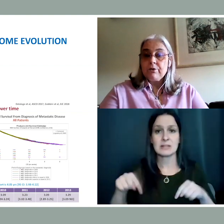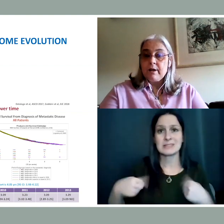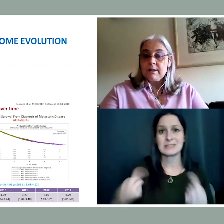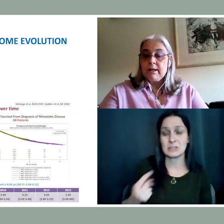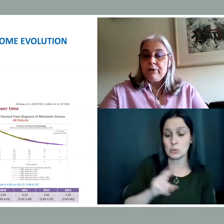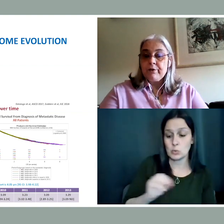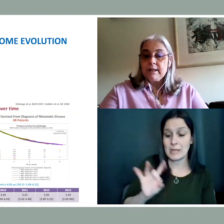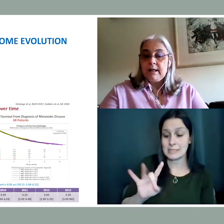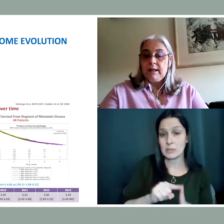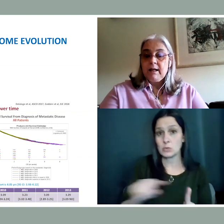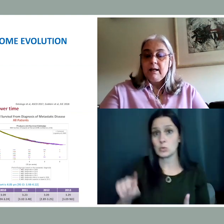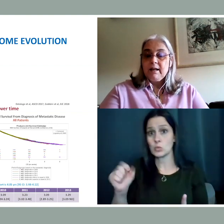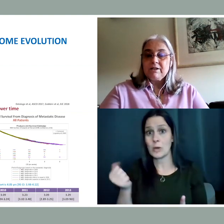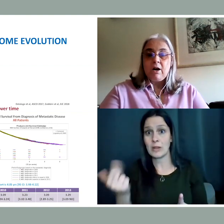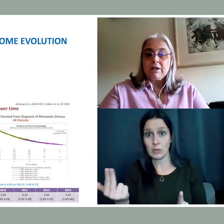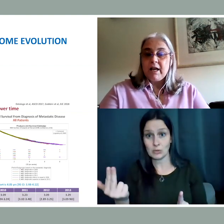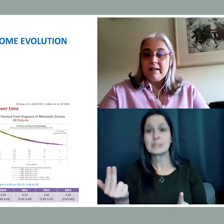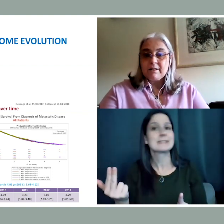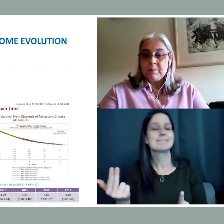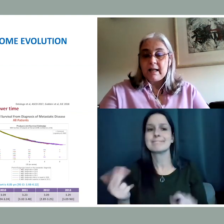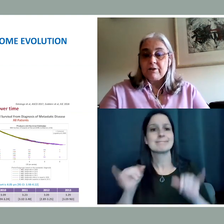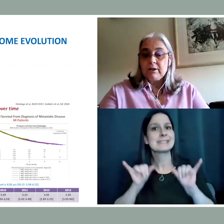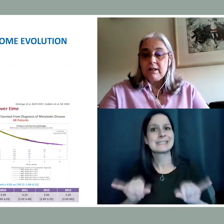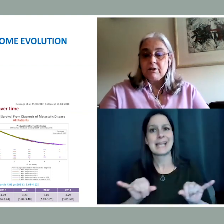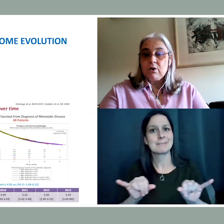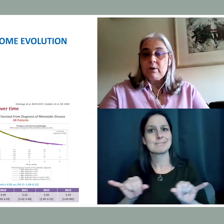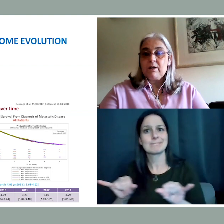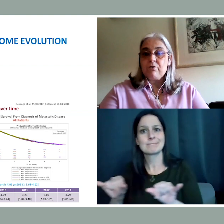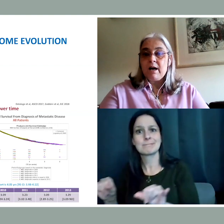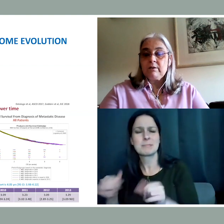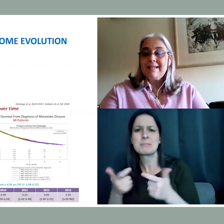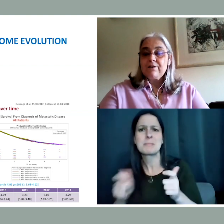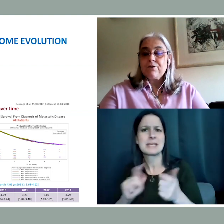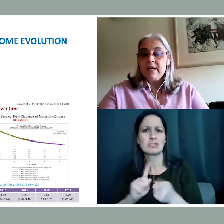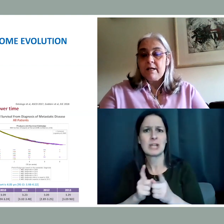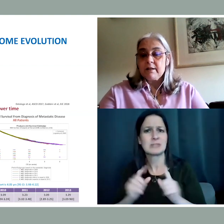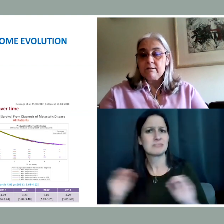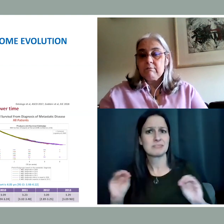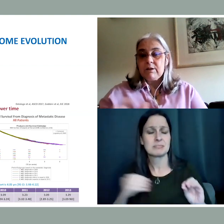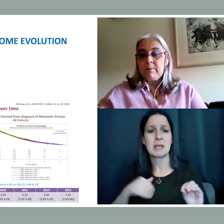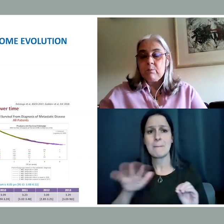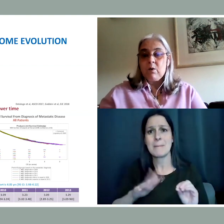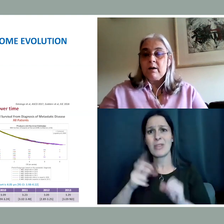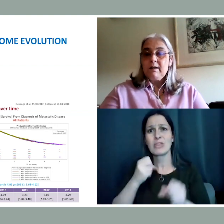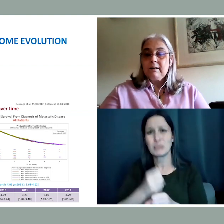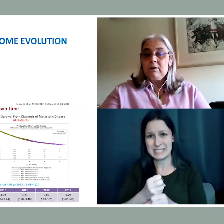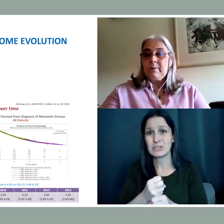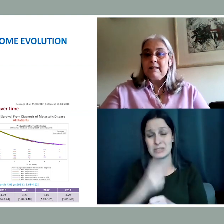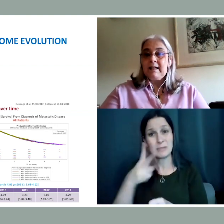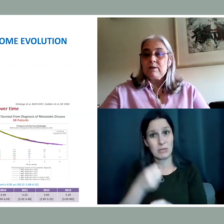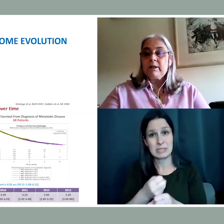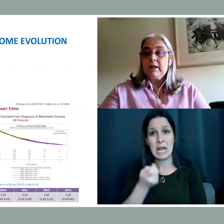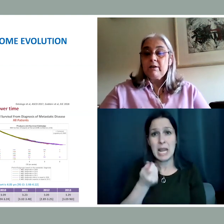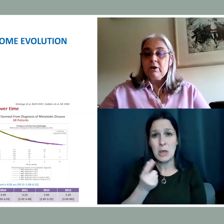to 2013 has not changed substantially. So it's around 3 years, a little bit more, a little